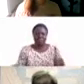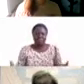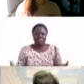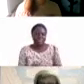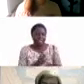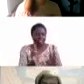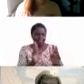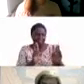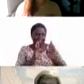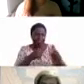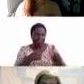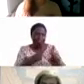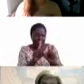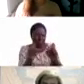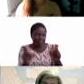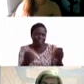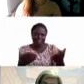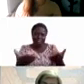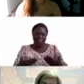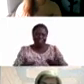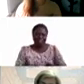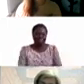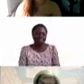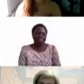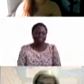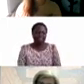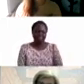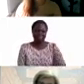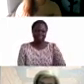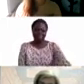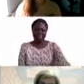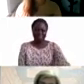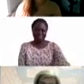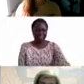I thank you very much. Thank you.